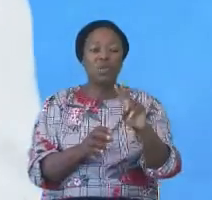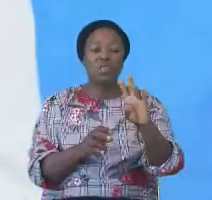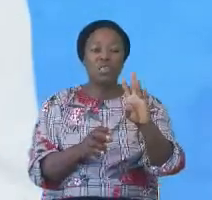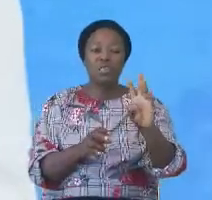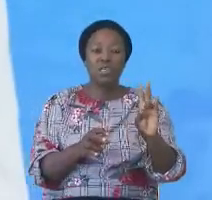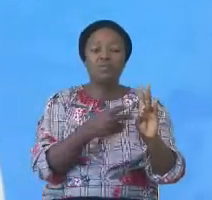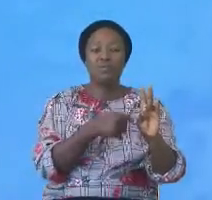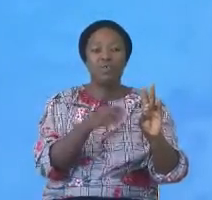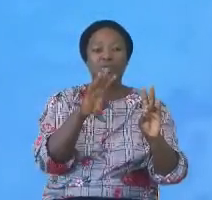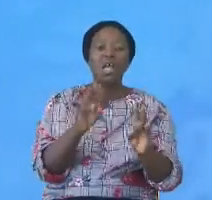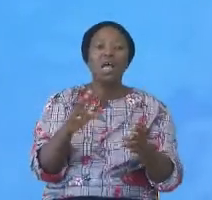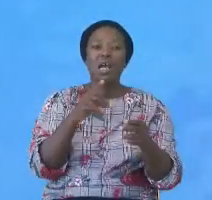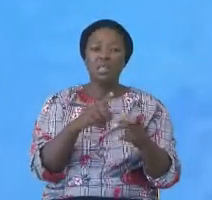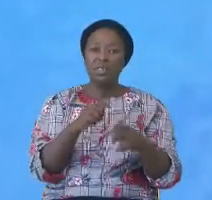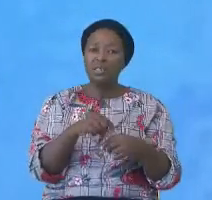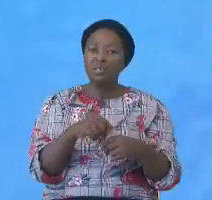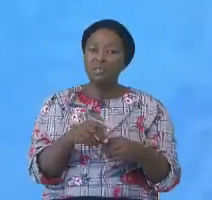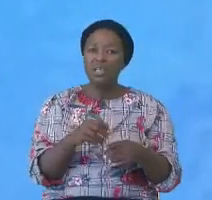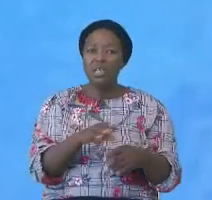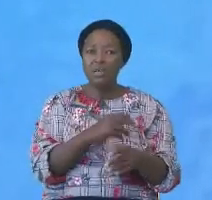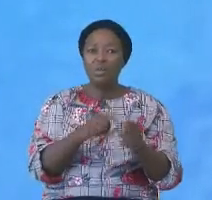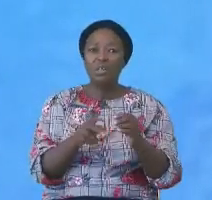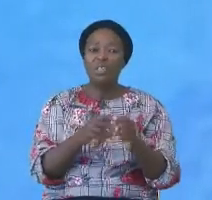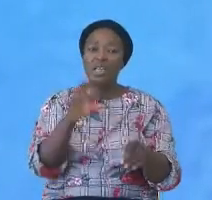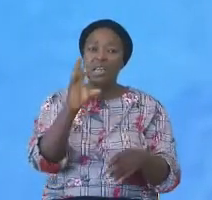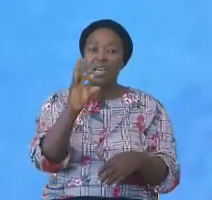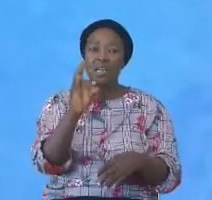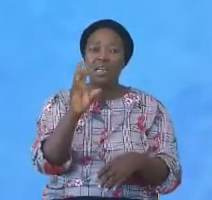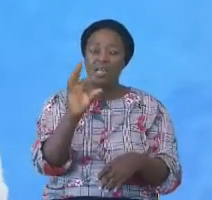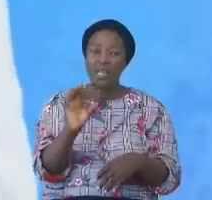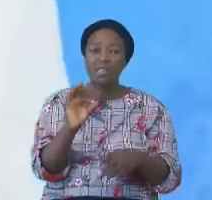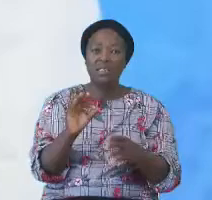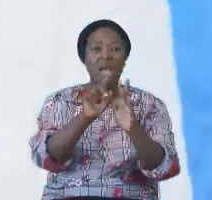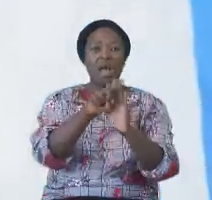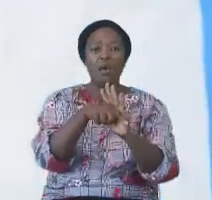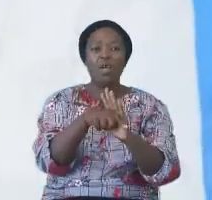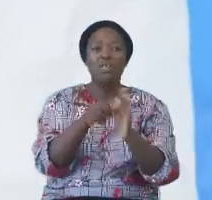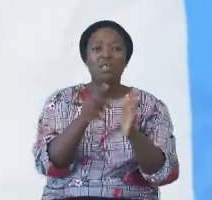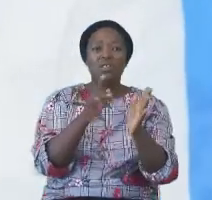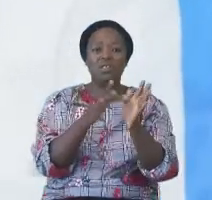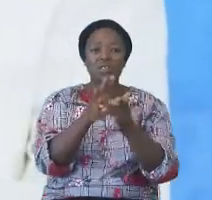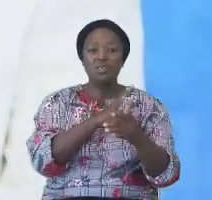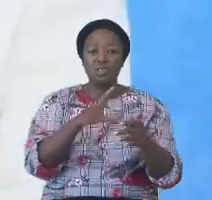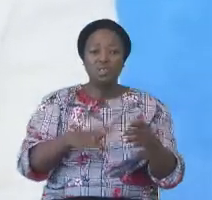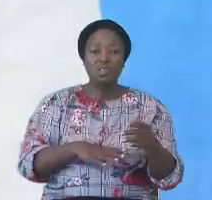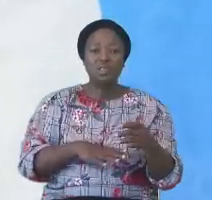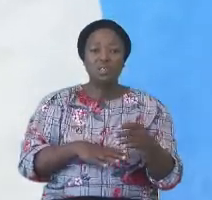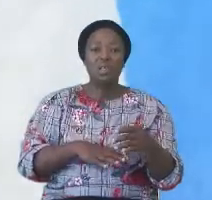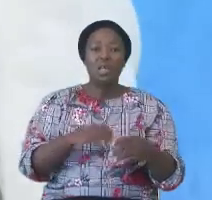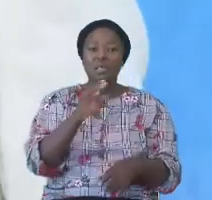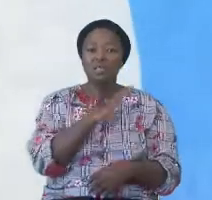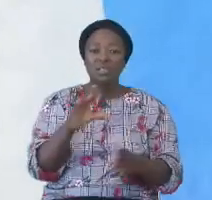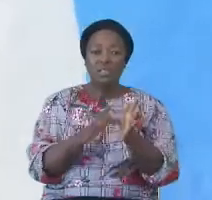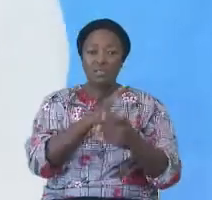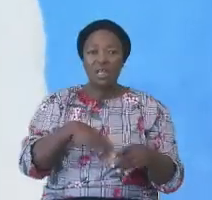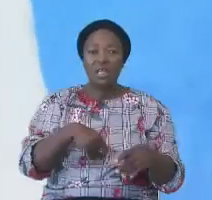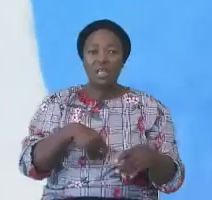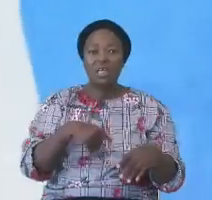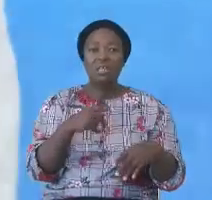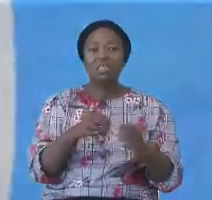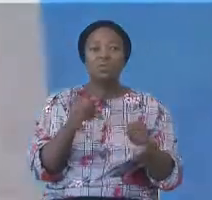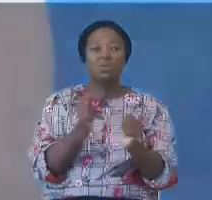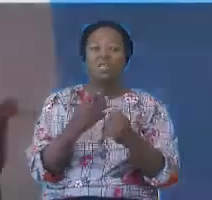27 verse 46 and at about the ninth hour jesus